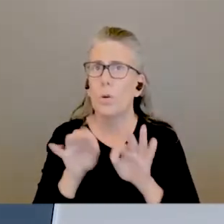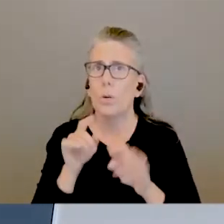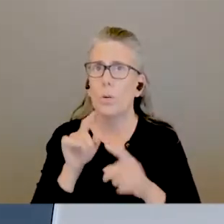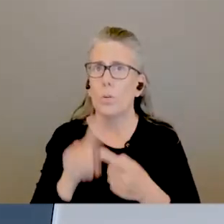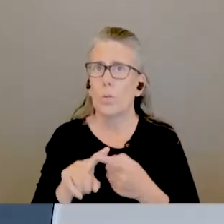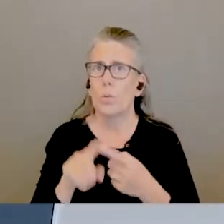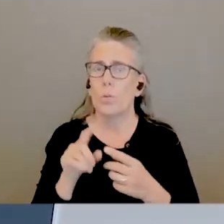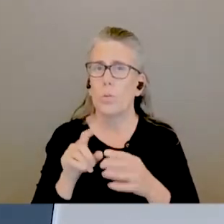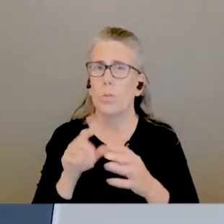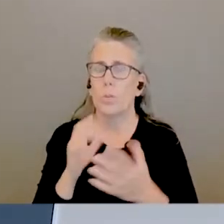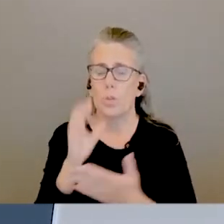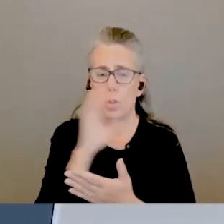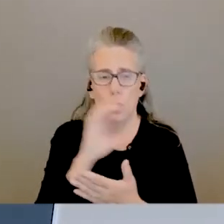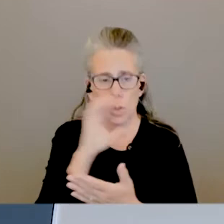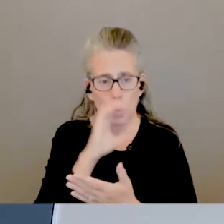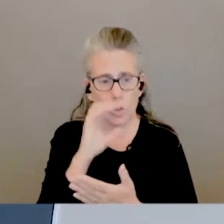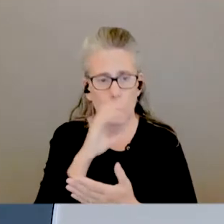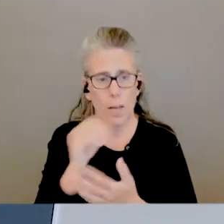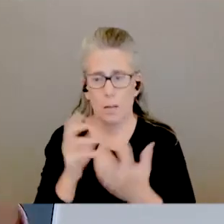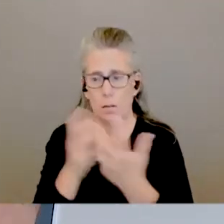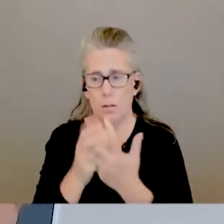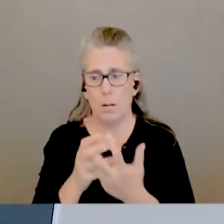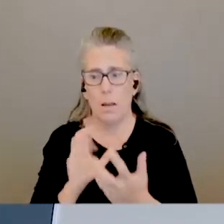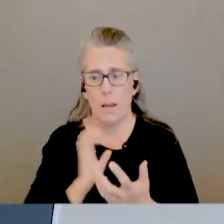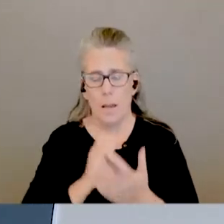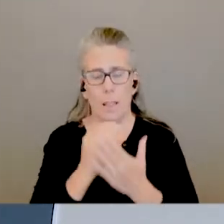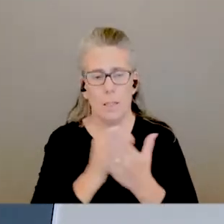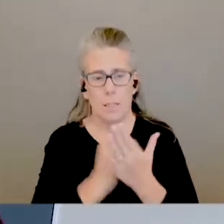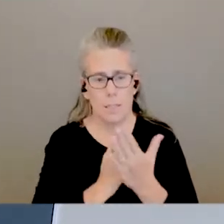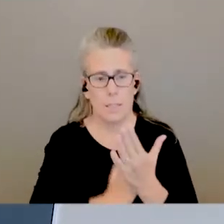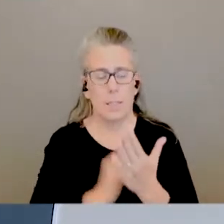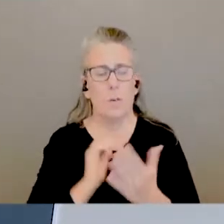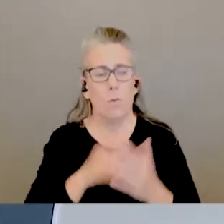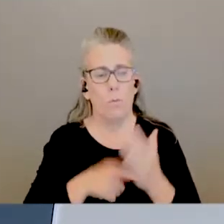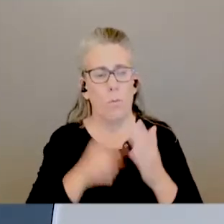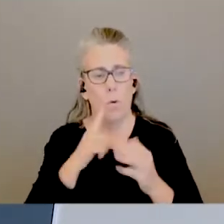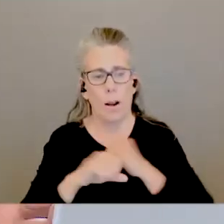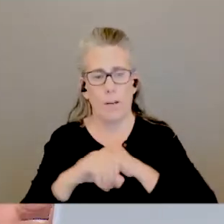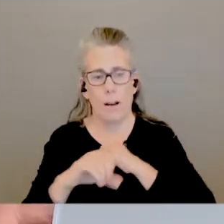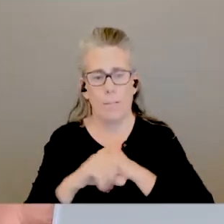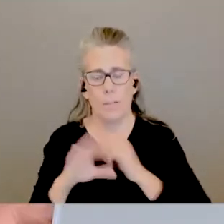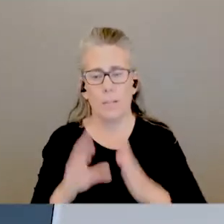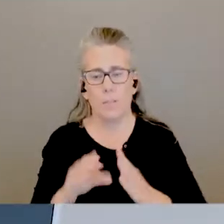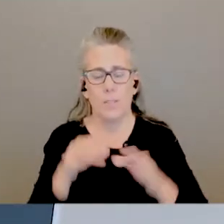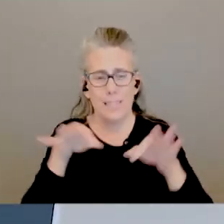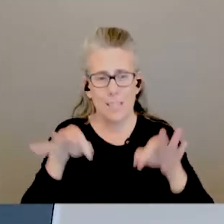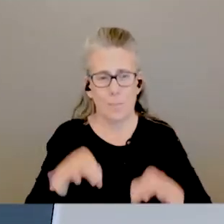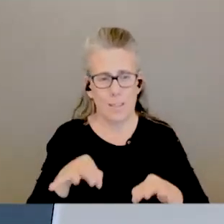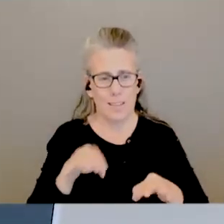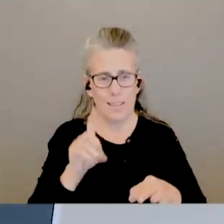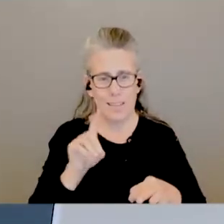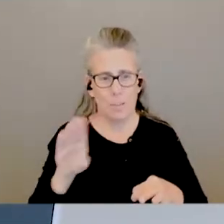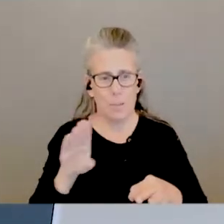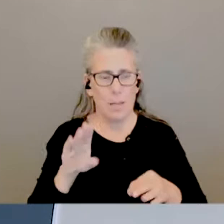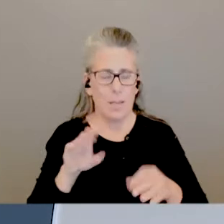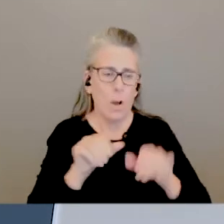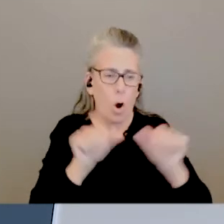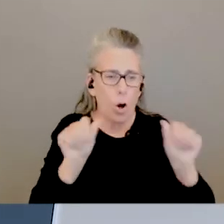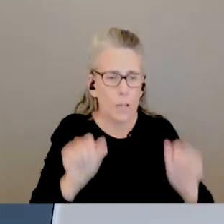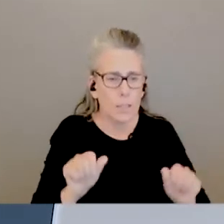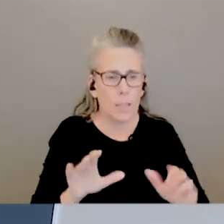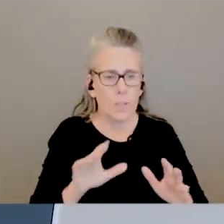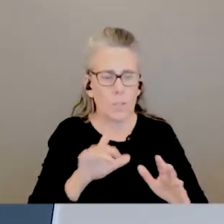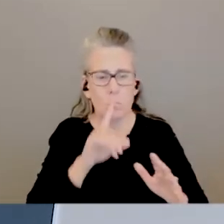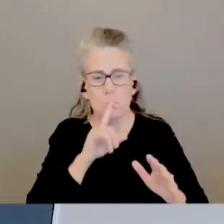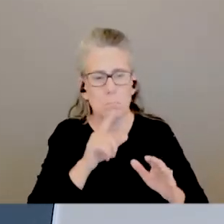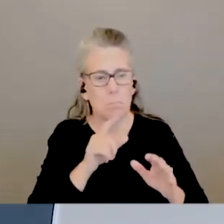our advertisers. So just plain old database and a service architecture didn't work. We had to use purpose-built data